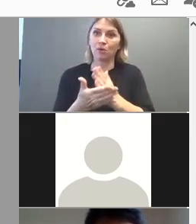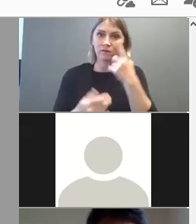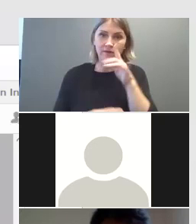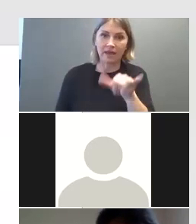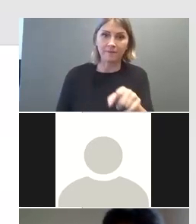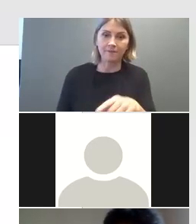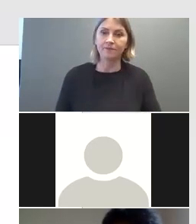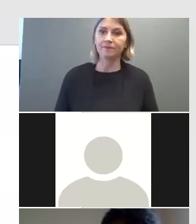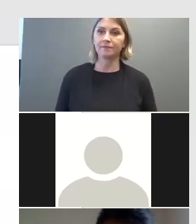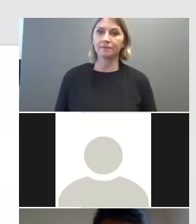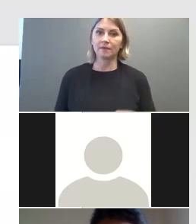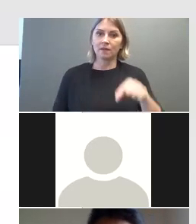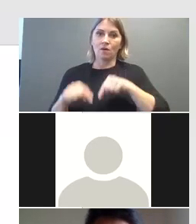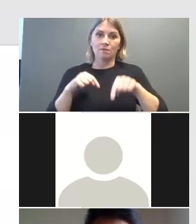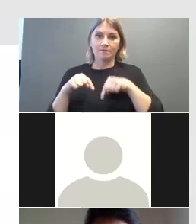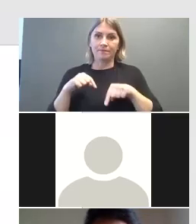Okay,